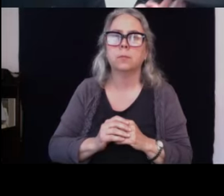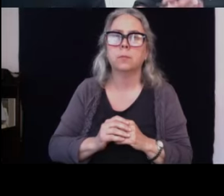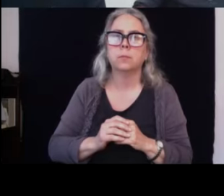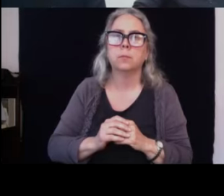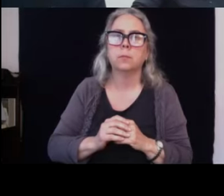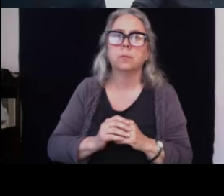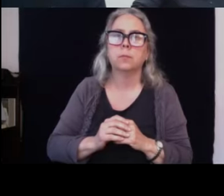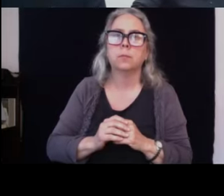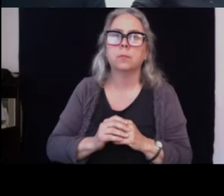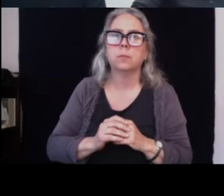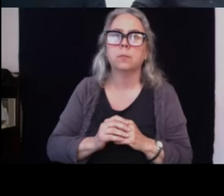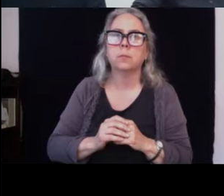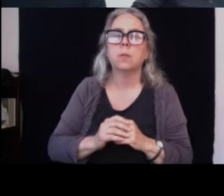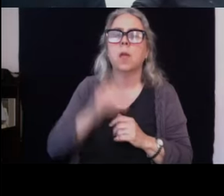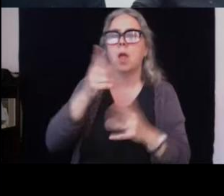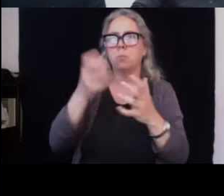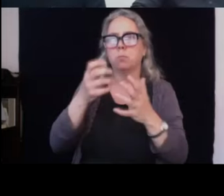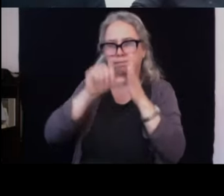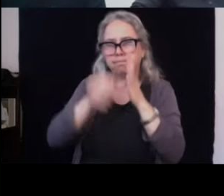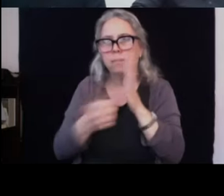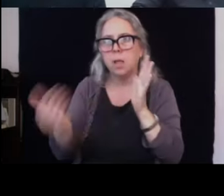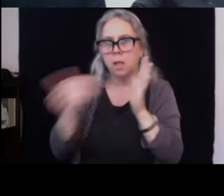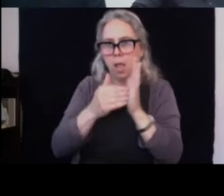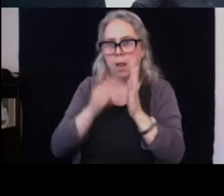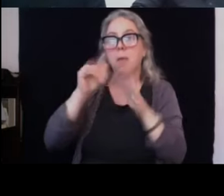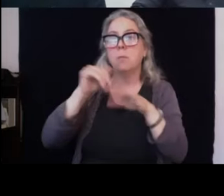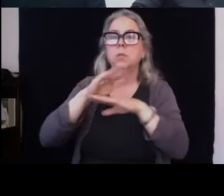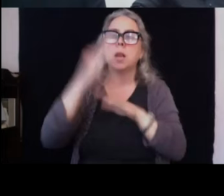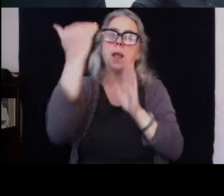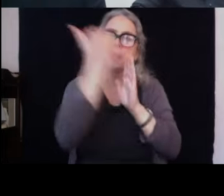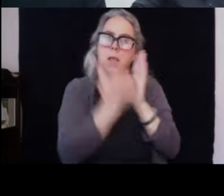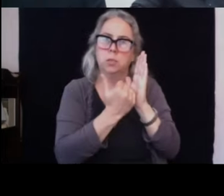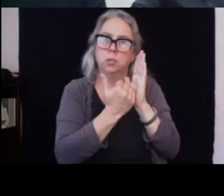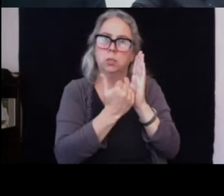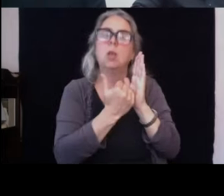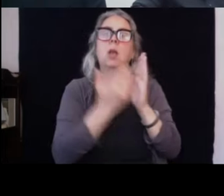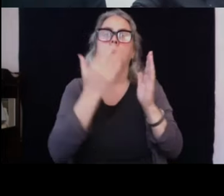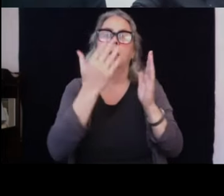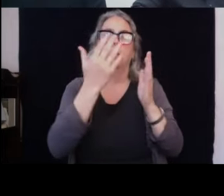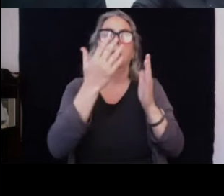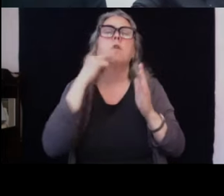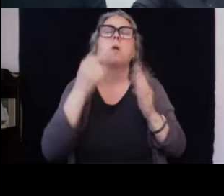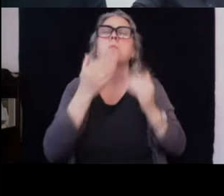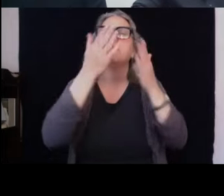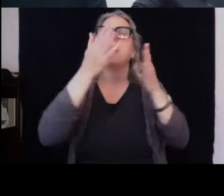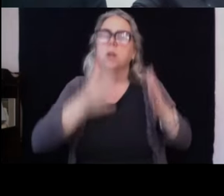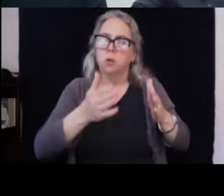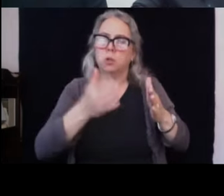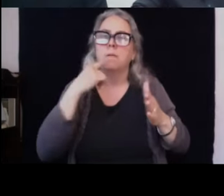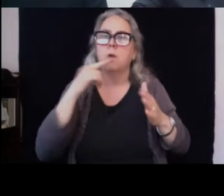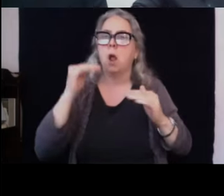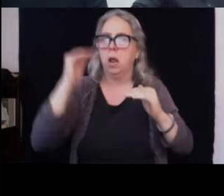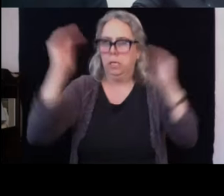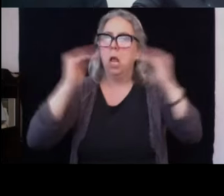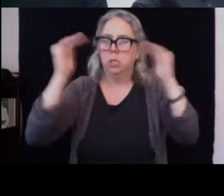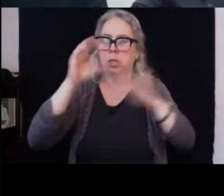Again, I just want to reiterate that they're going to send you a list of providers for adult case management, and you have a choice at that